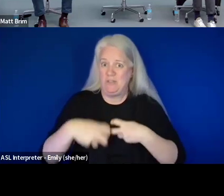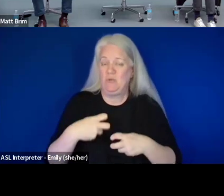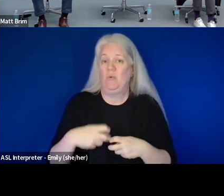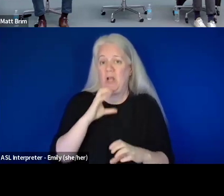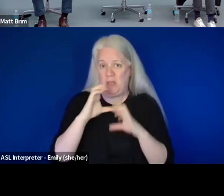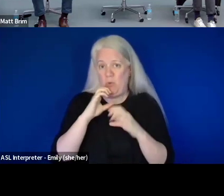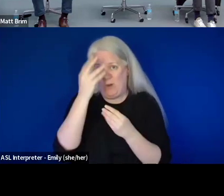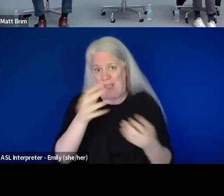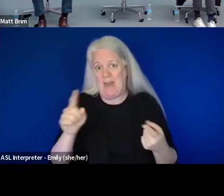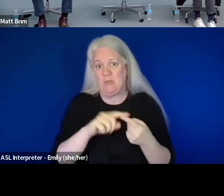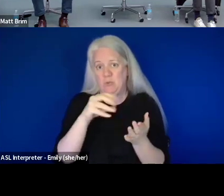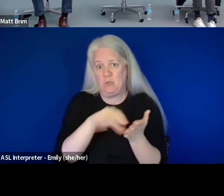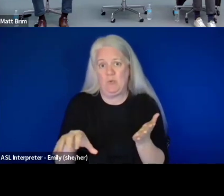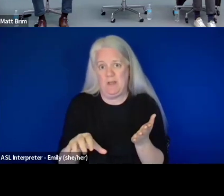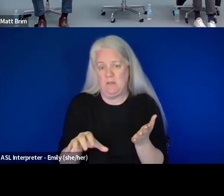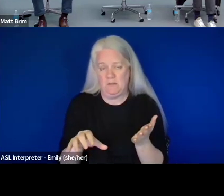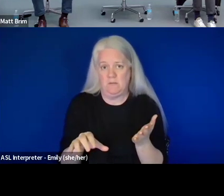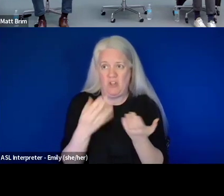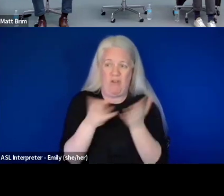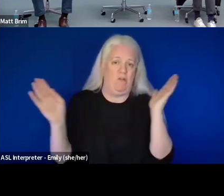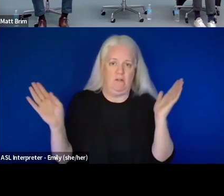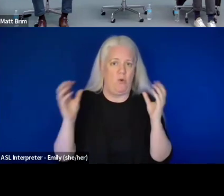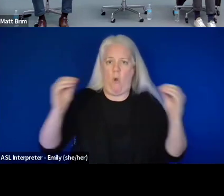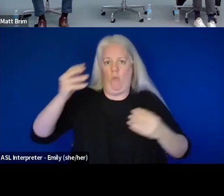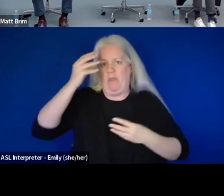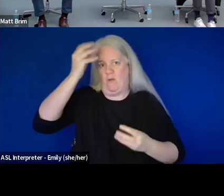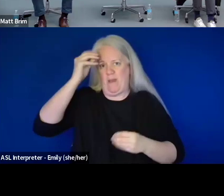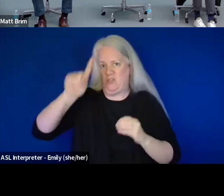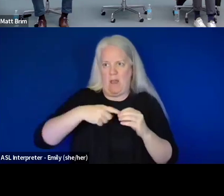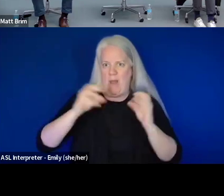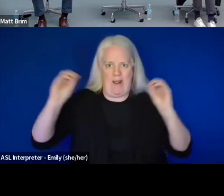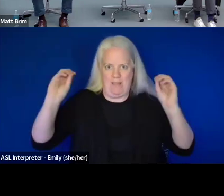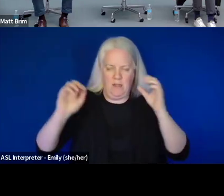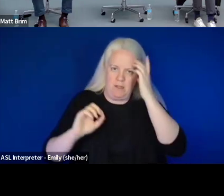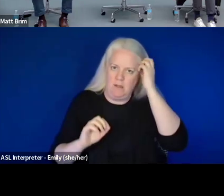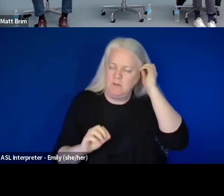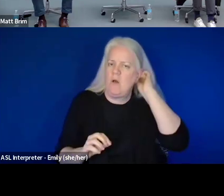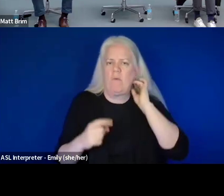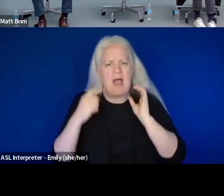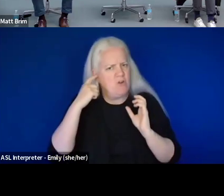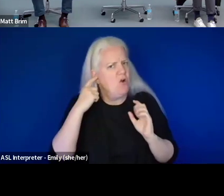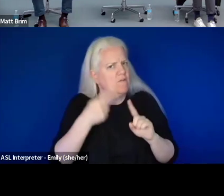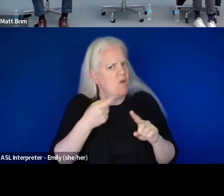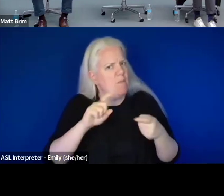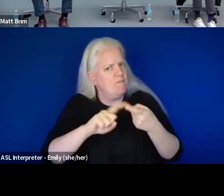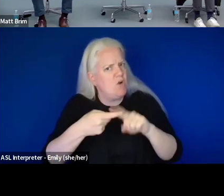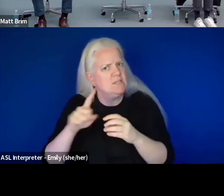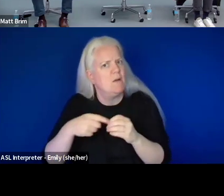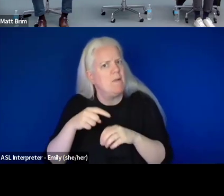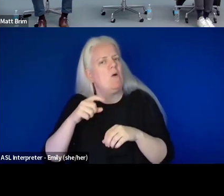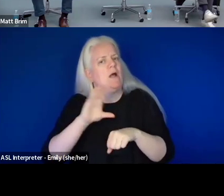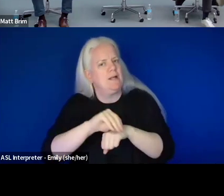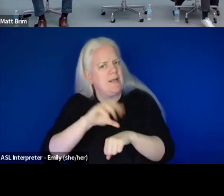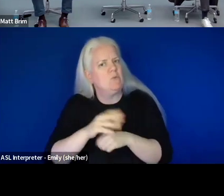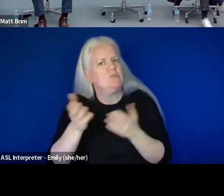students about anything at all. And the little that I've heard from my peers about the counseling services is that they're